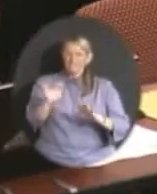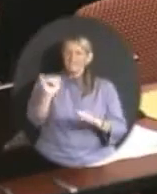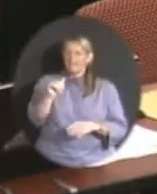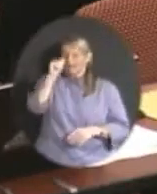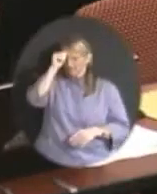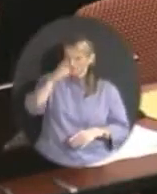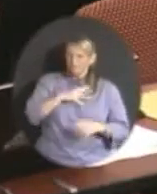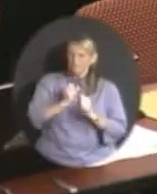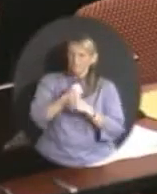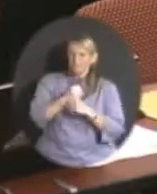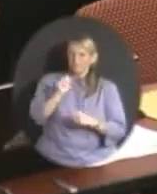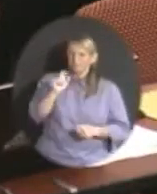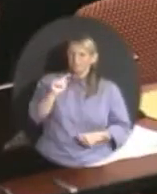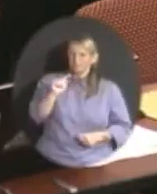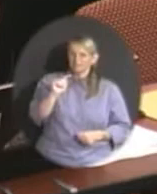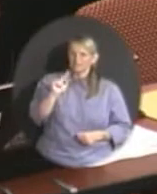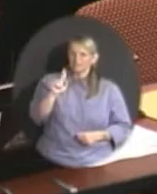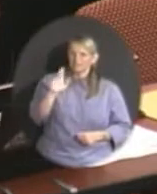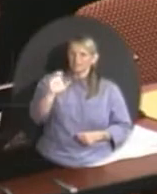Chisholm Trail,